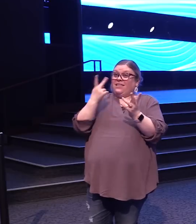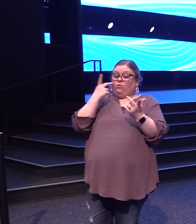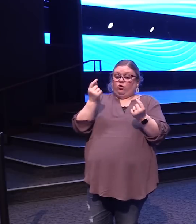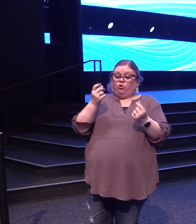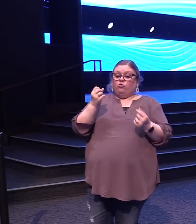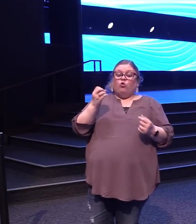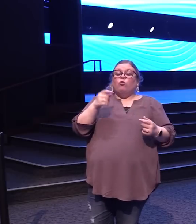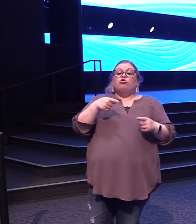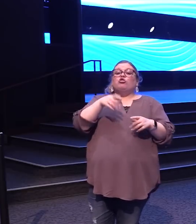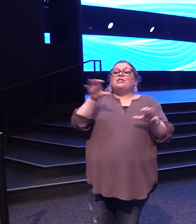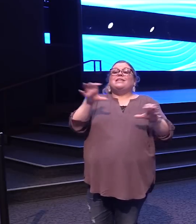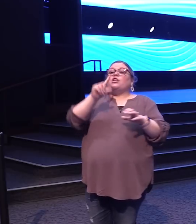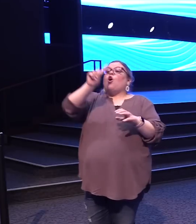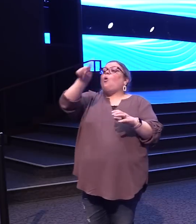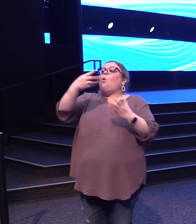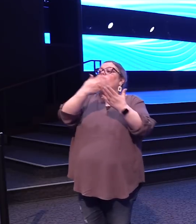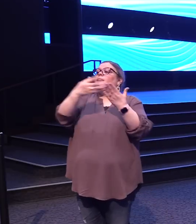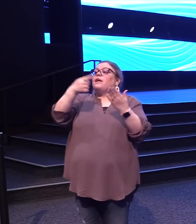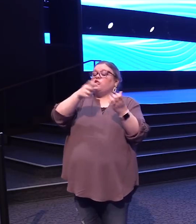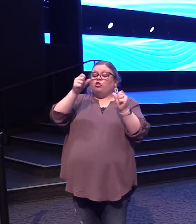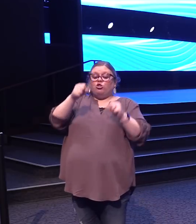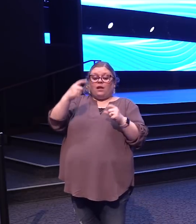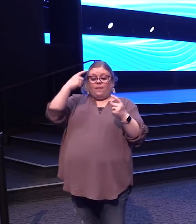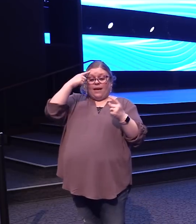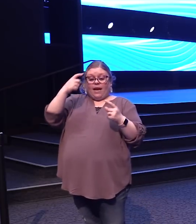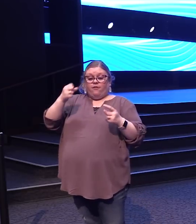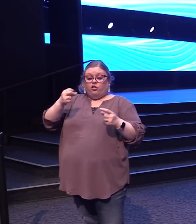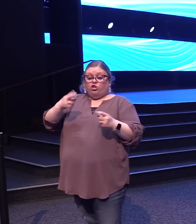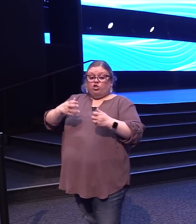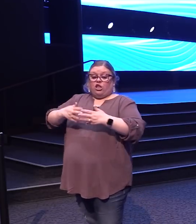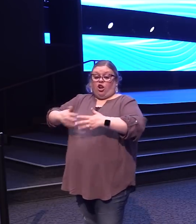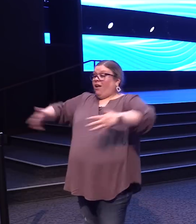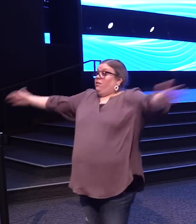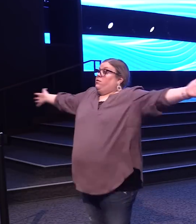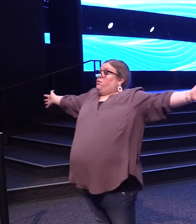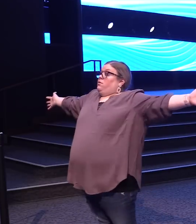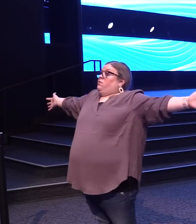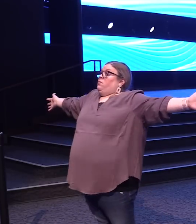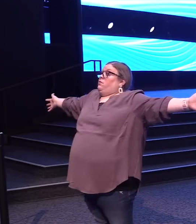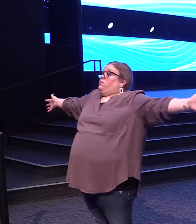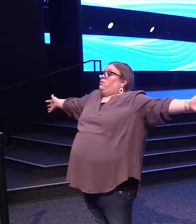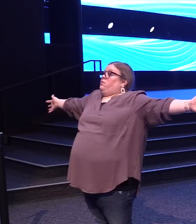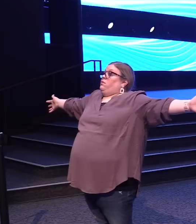So she did the only thing she could think of. She threw her arms out like that.